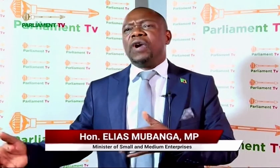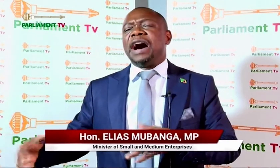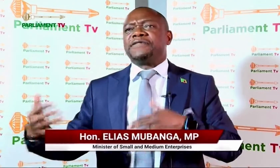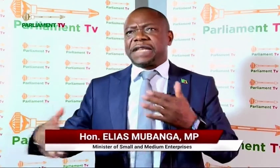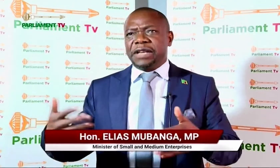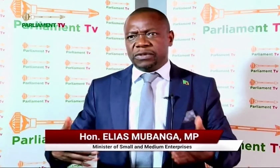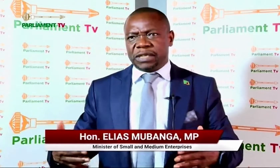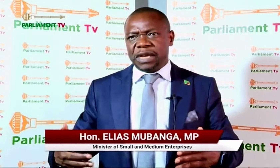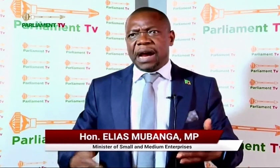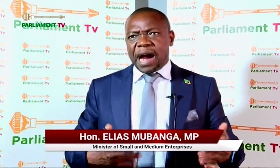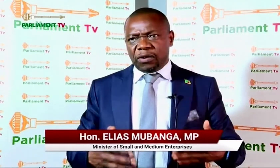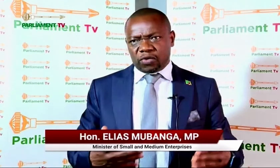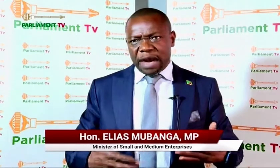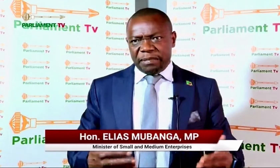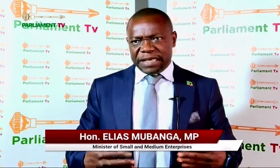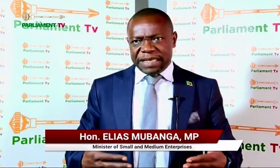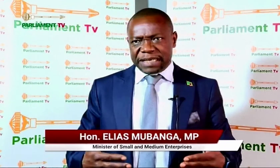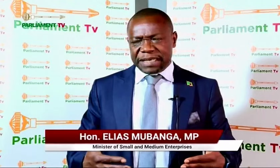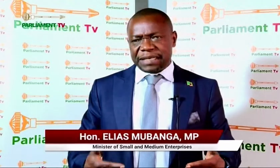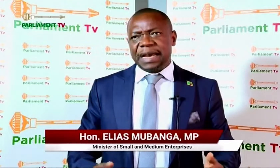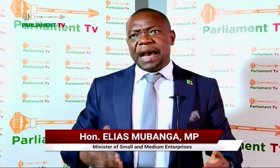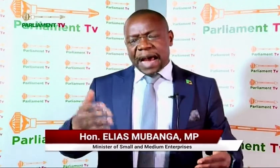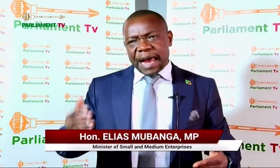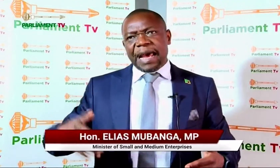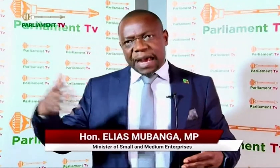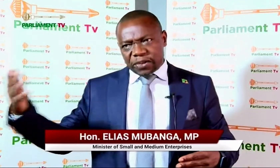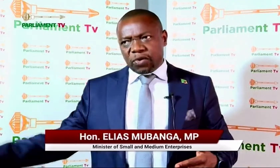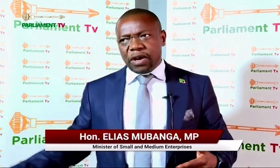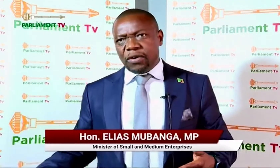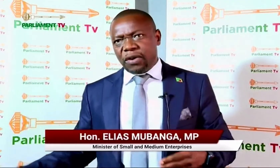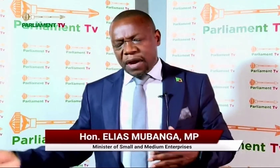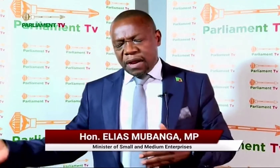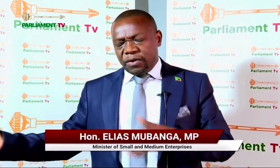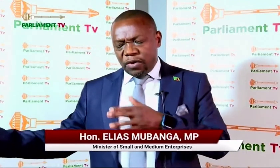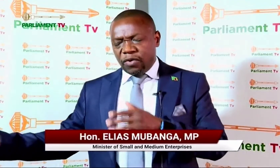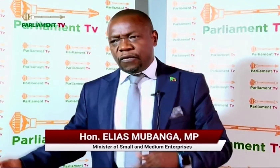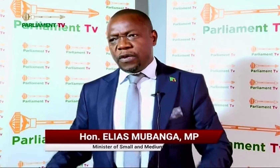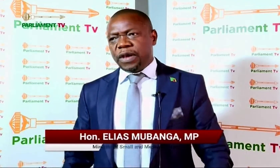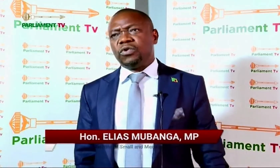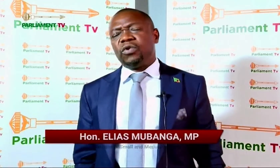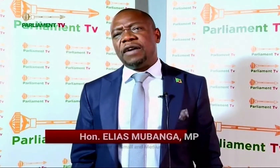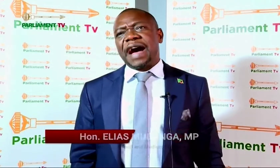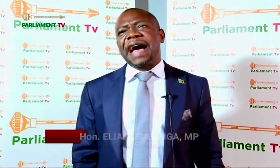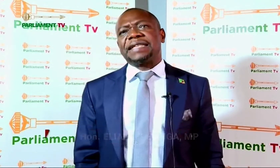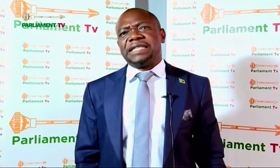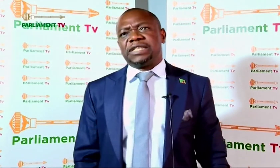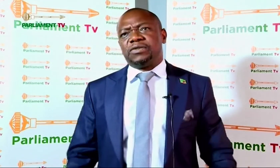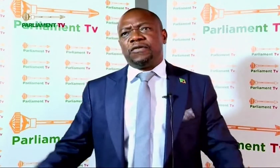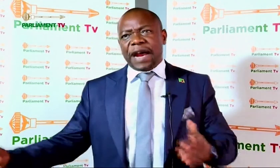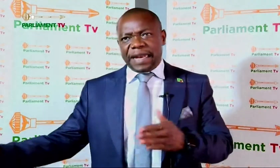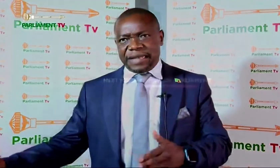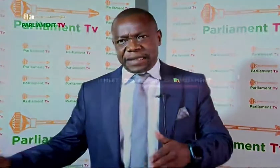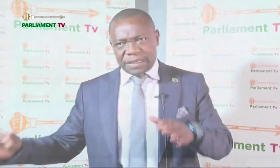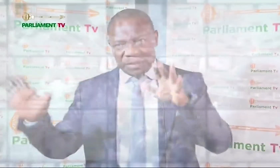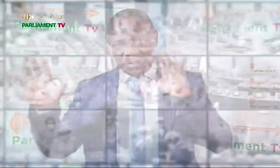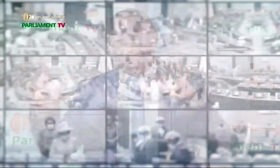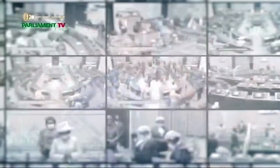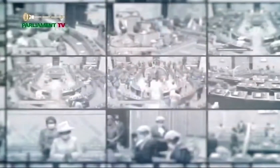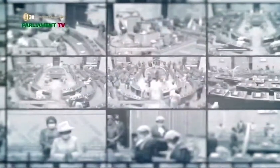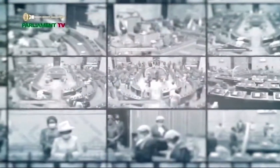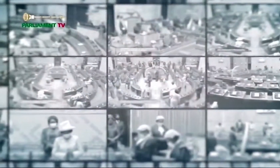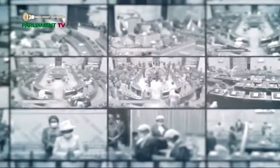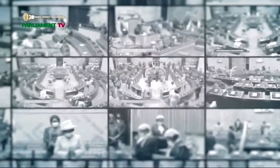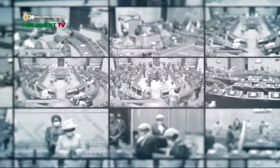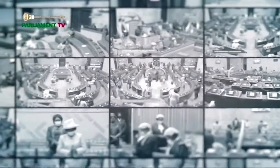them to have skills, how to run businesses, and as well, for them to have access to finance.